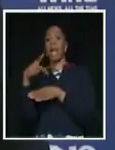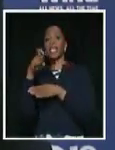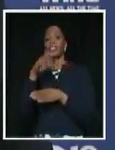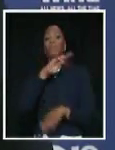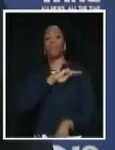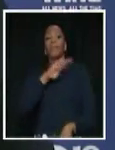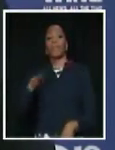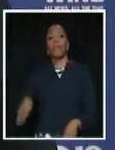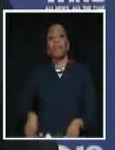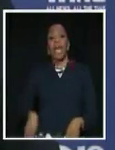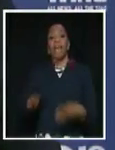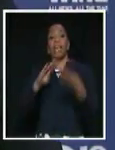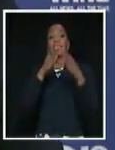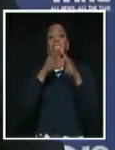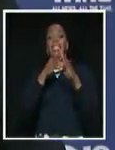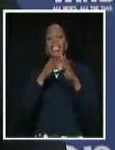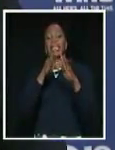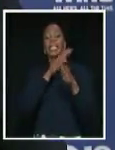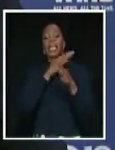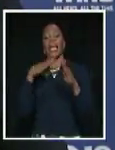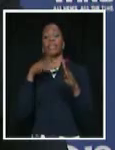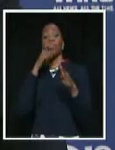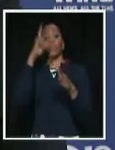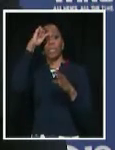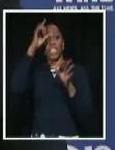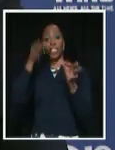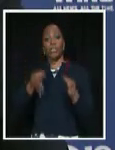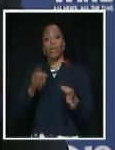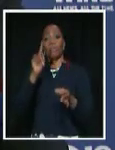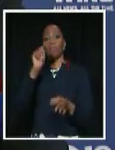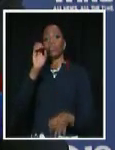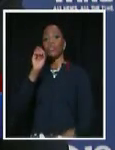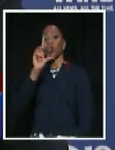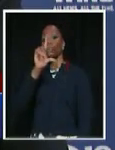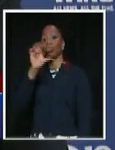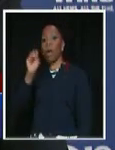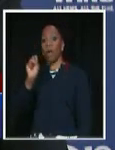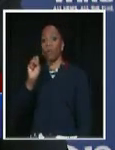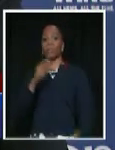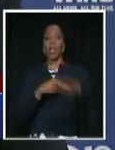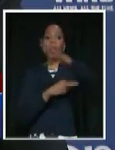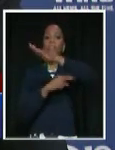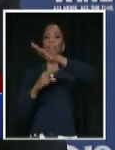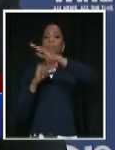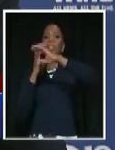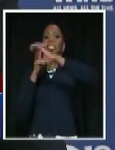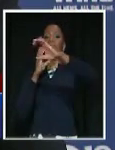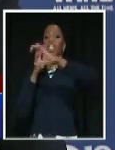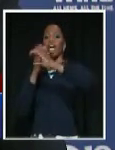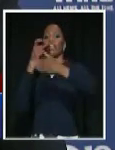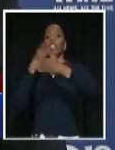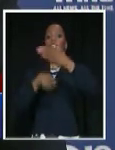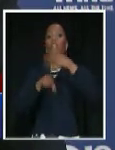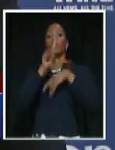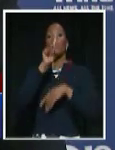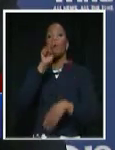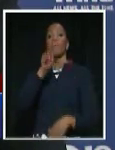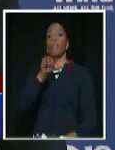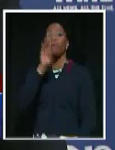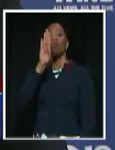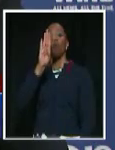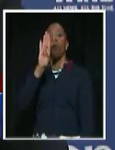council that determines the tolls. Right now, those bridge and tunnels are actually charging $1.4